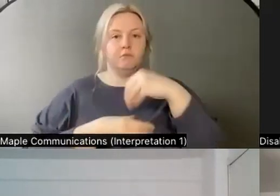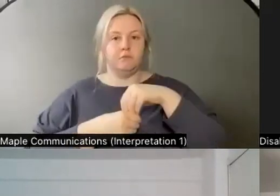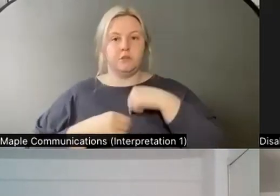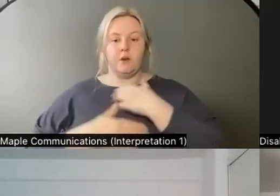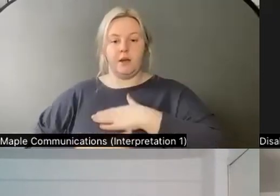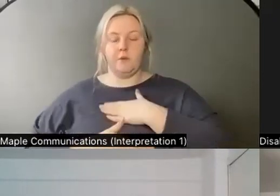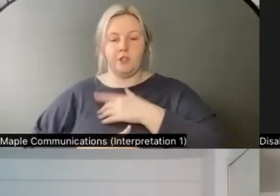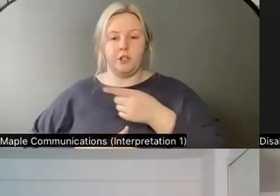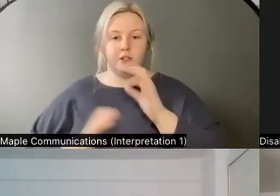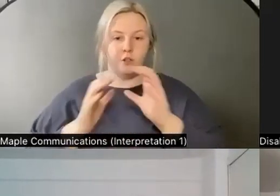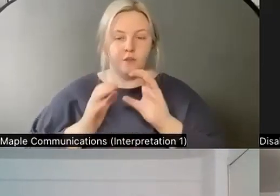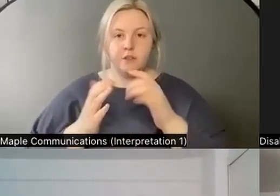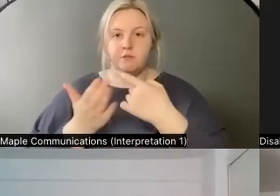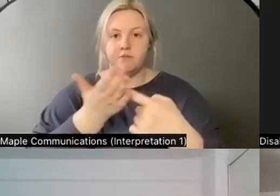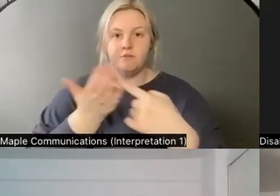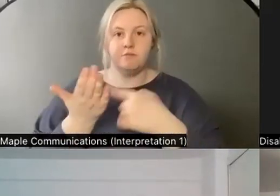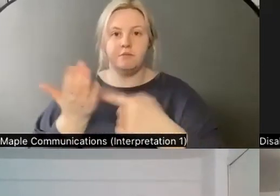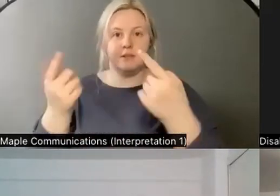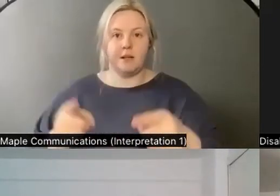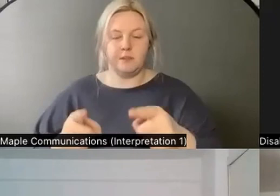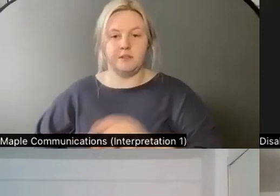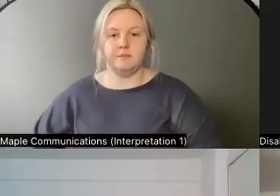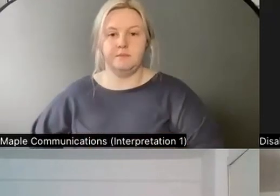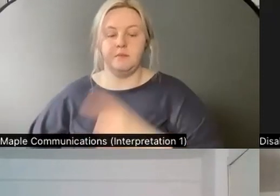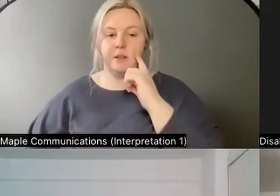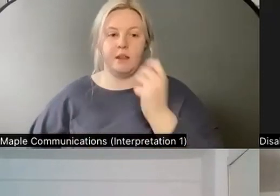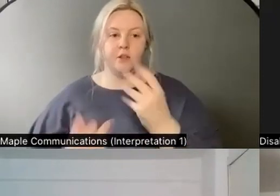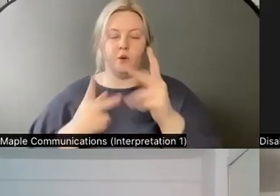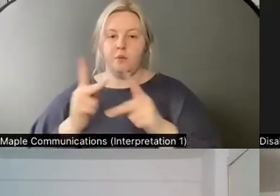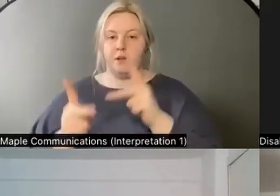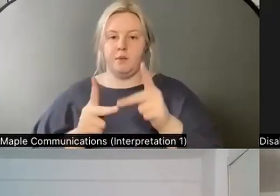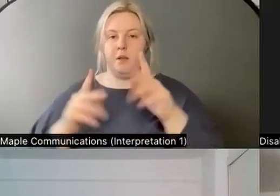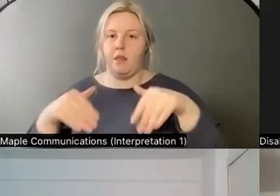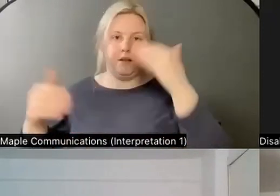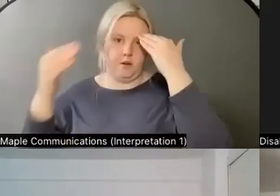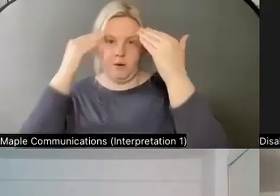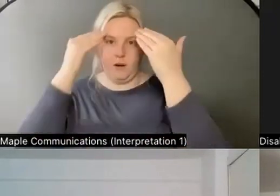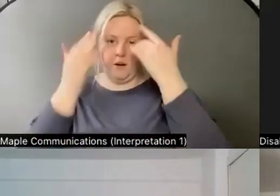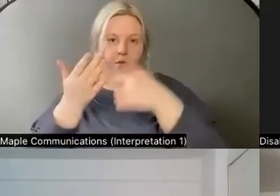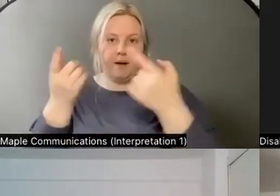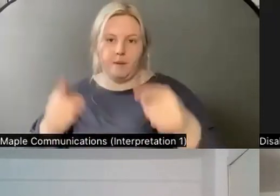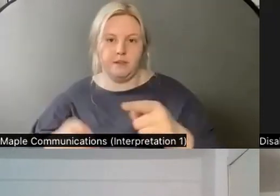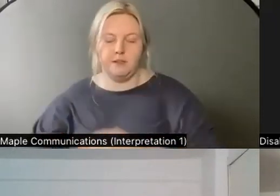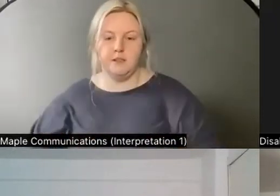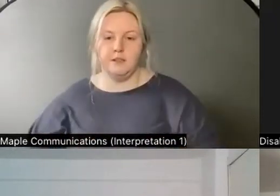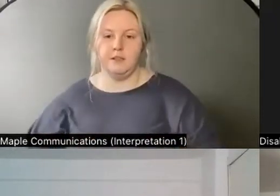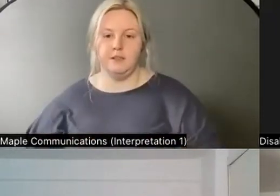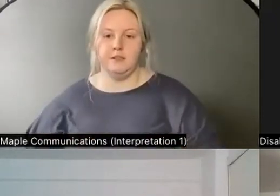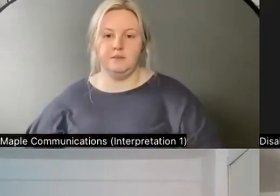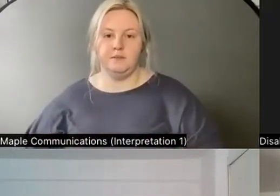the opportunity, because I think so many people are so unaware of what happens, so